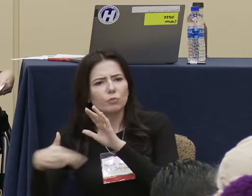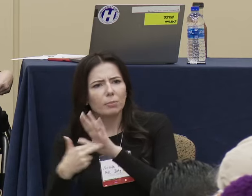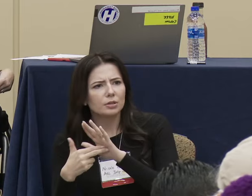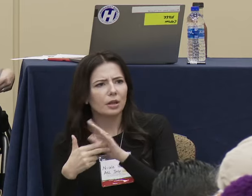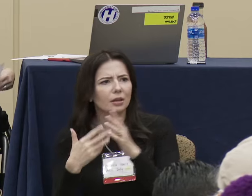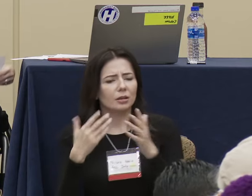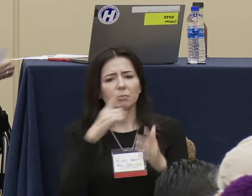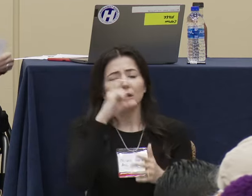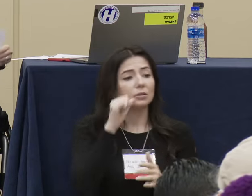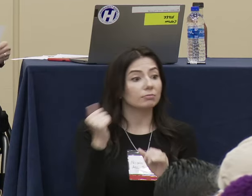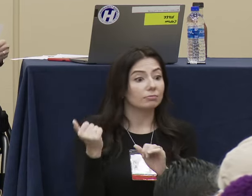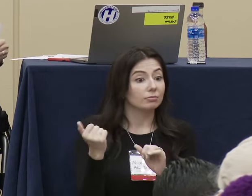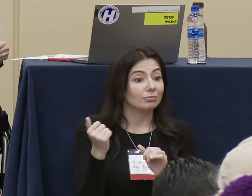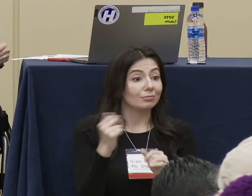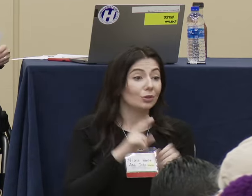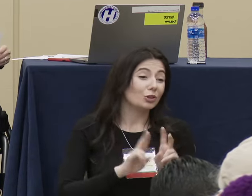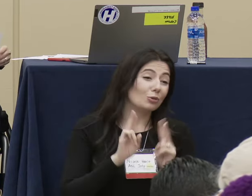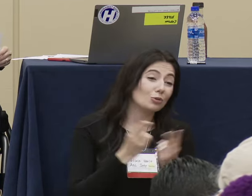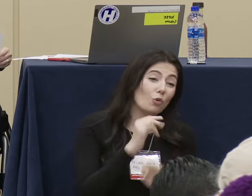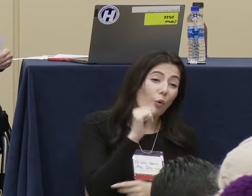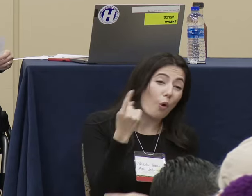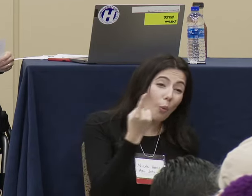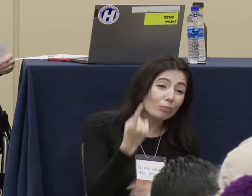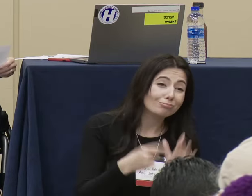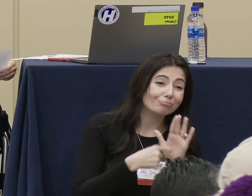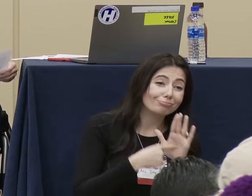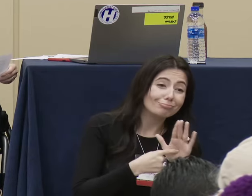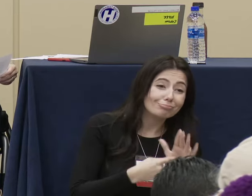because the unions don't always represent the workers,